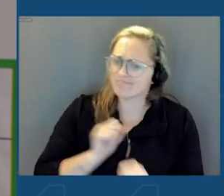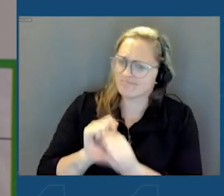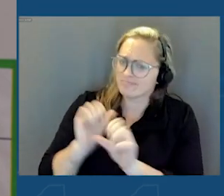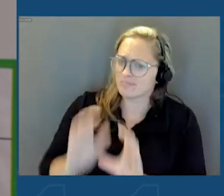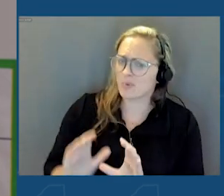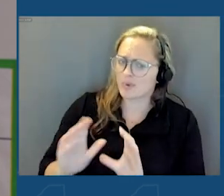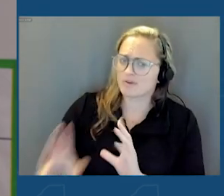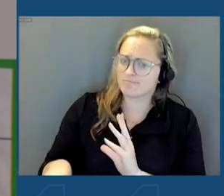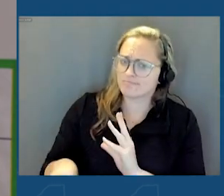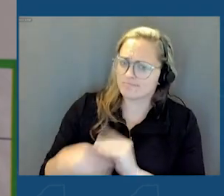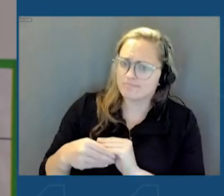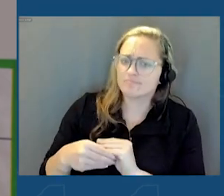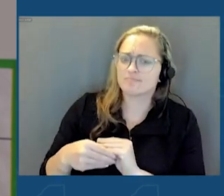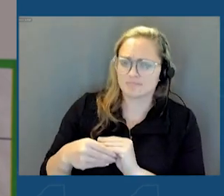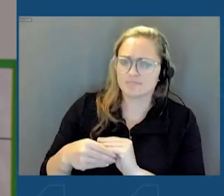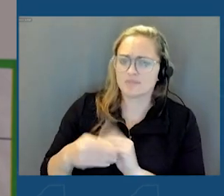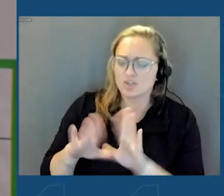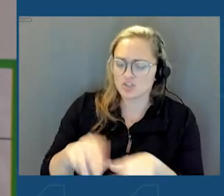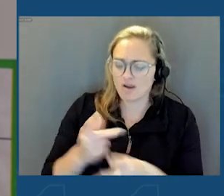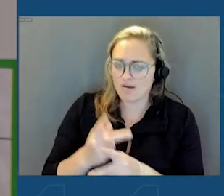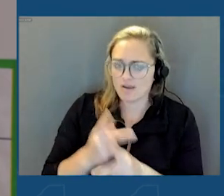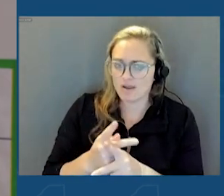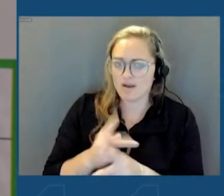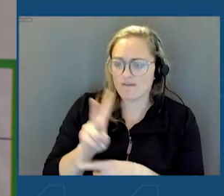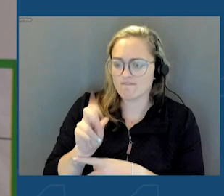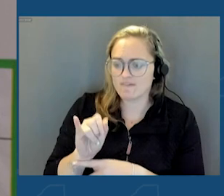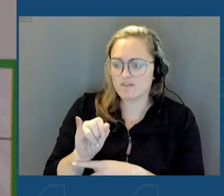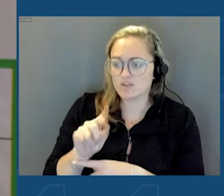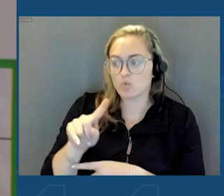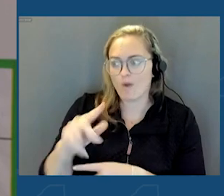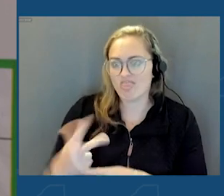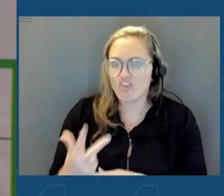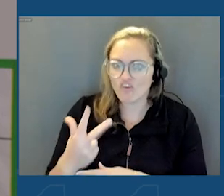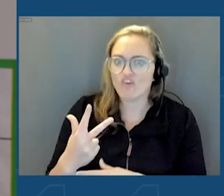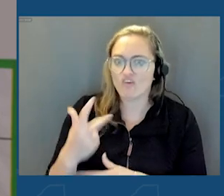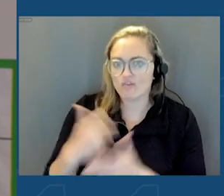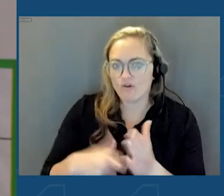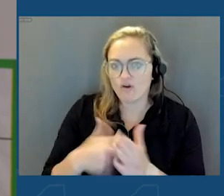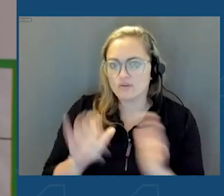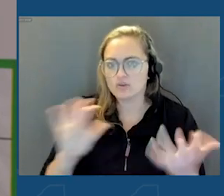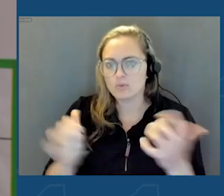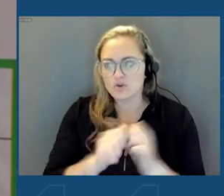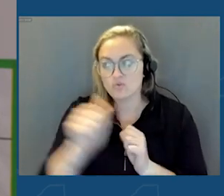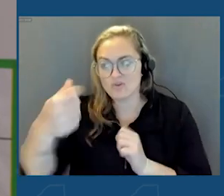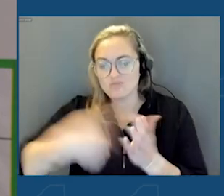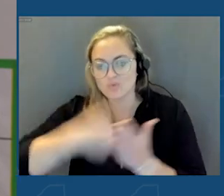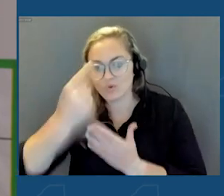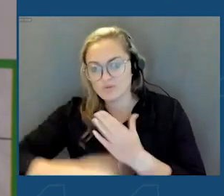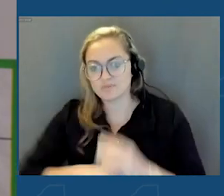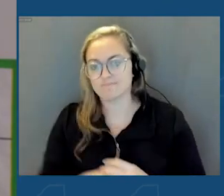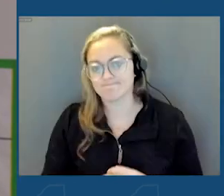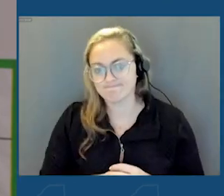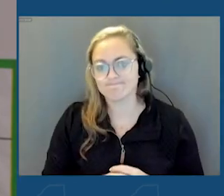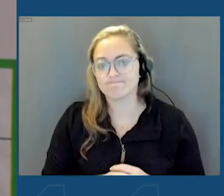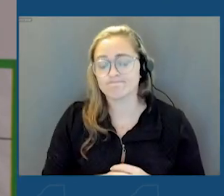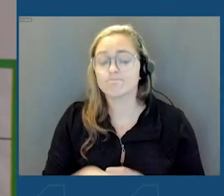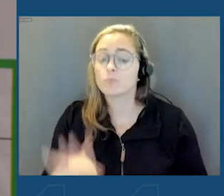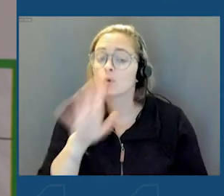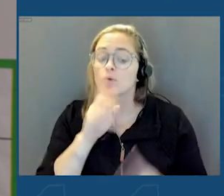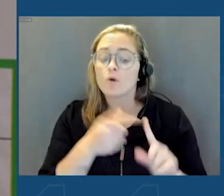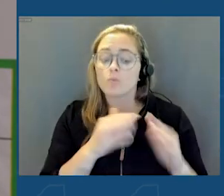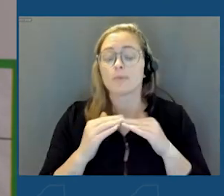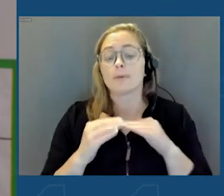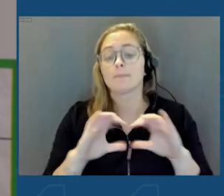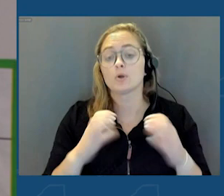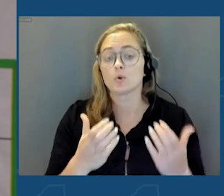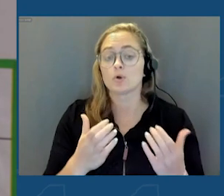subsidized childcare at Vivvi, making it about 1/3 the cost of comparable programs. When I speak to my peer group, the need